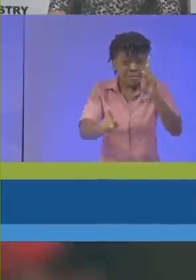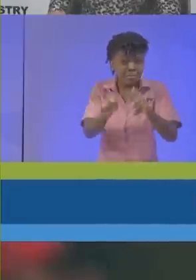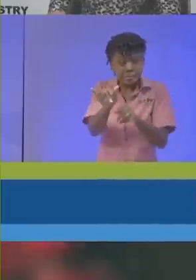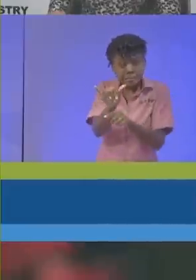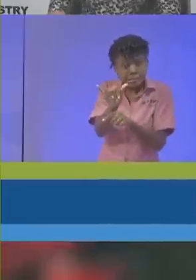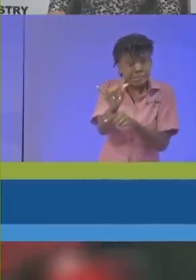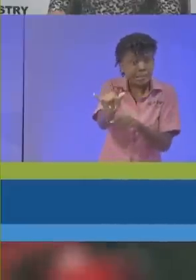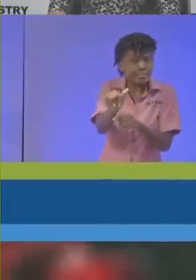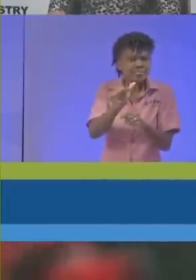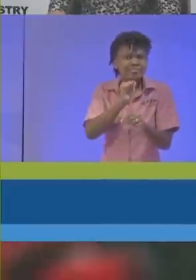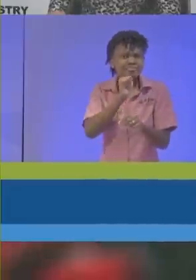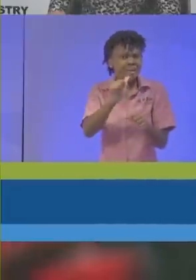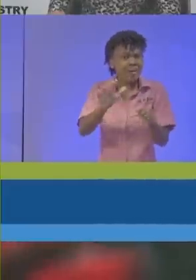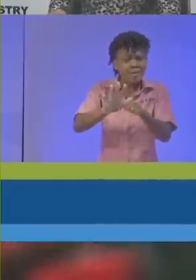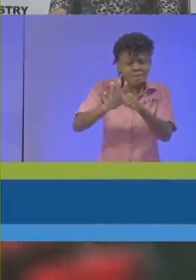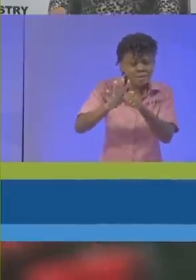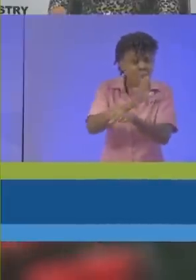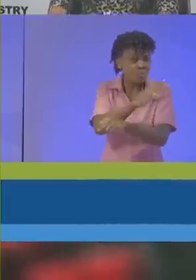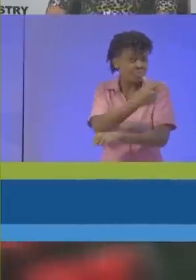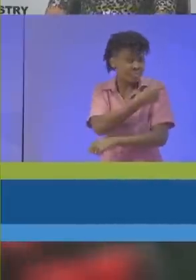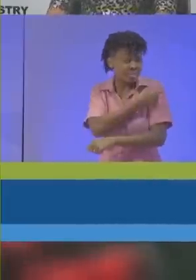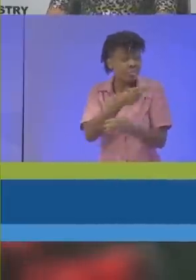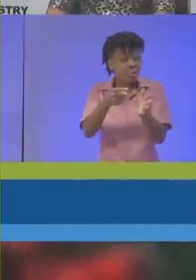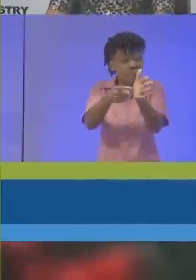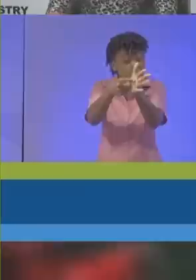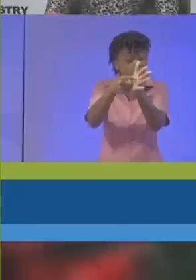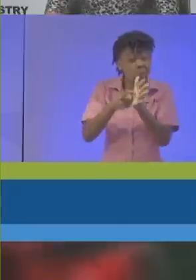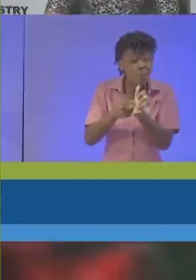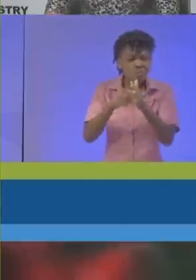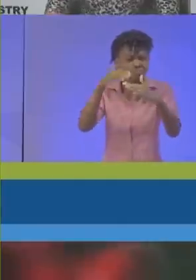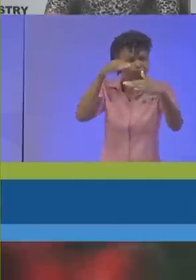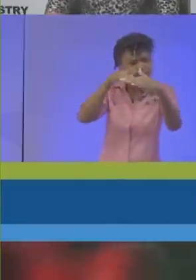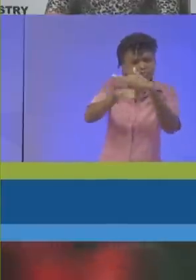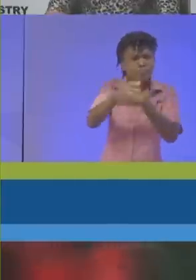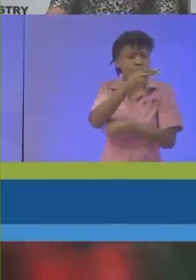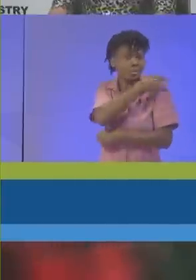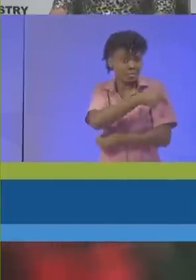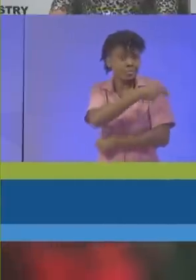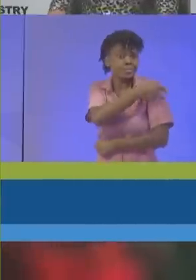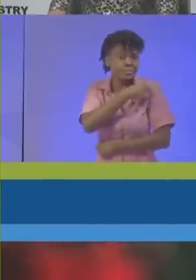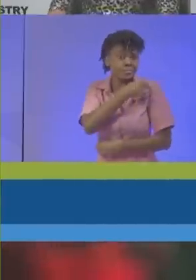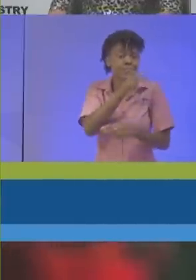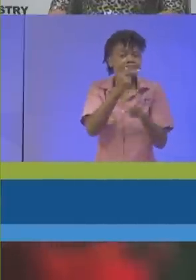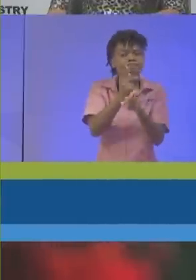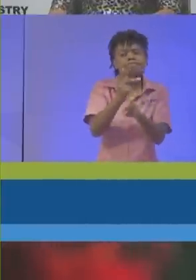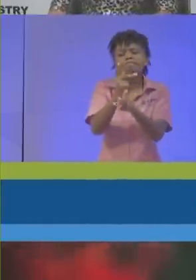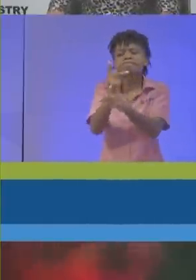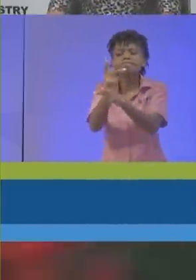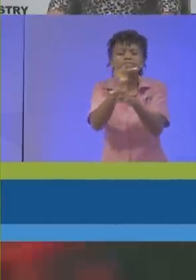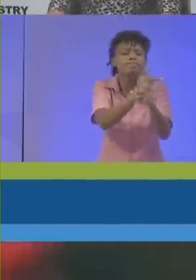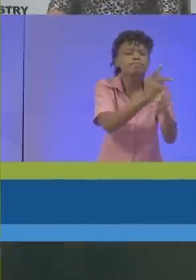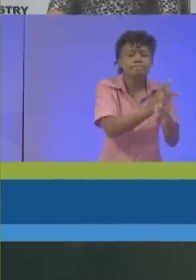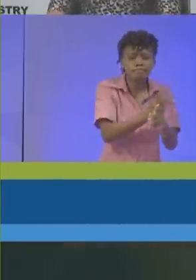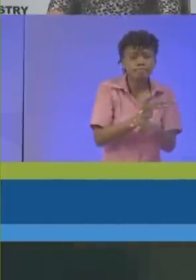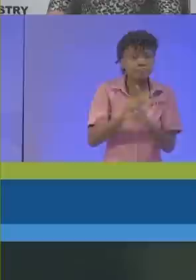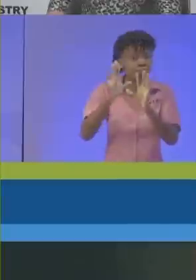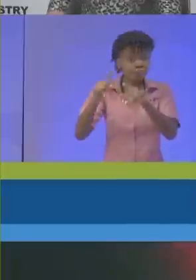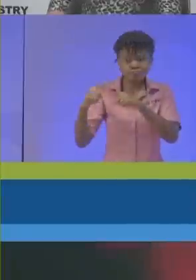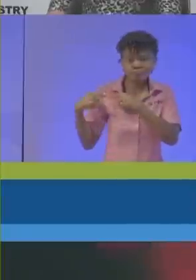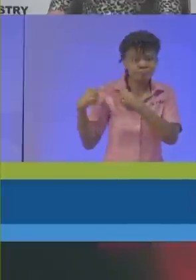fully vaccinated requiring hospital care. And this indeed has been a consistent trend since July